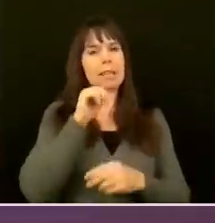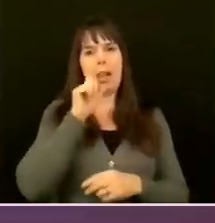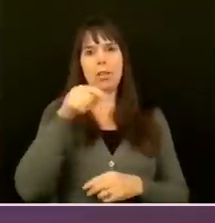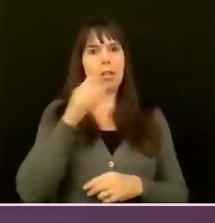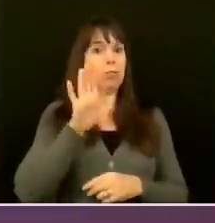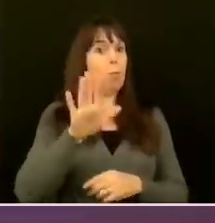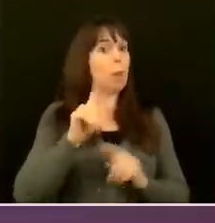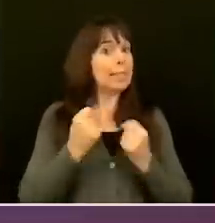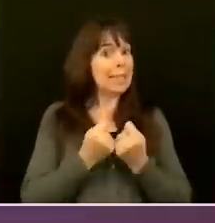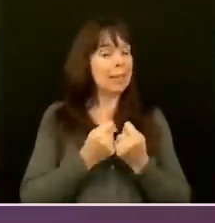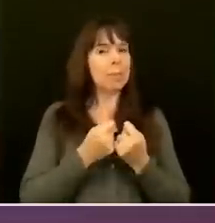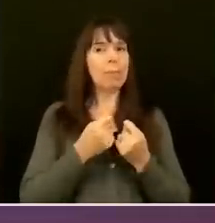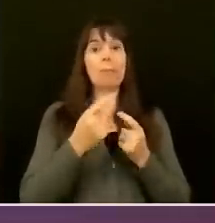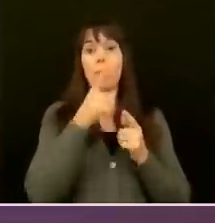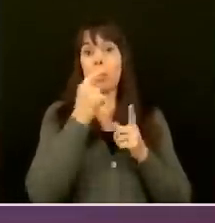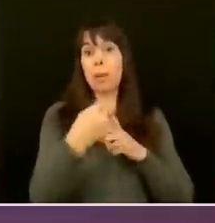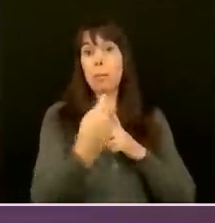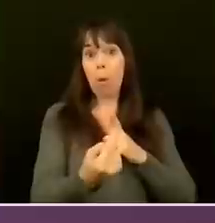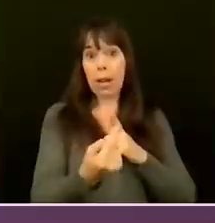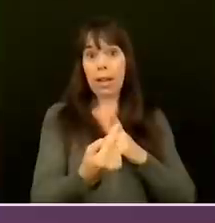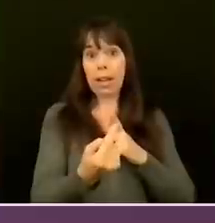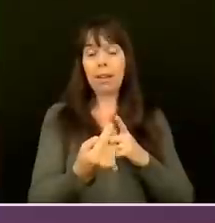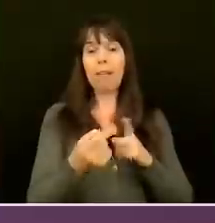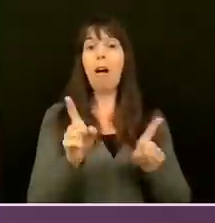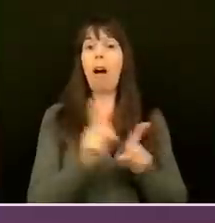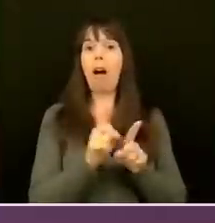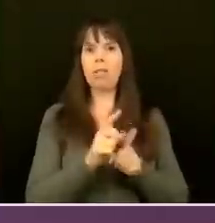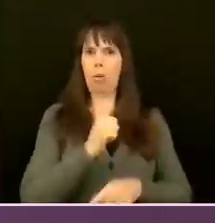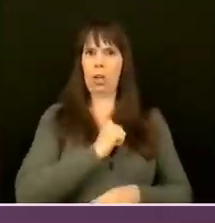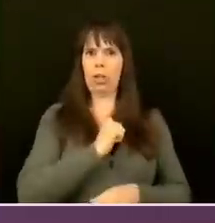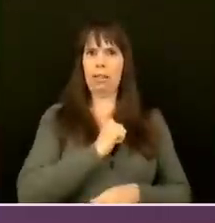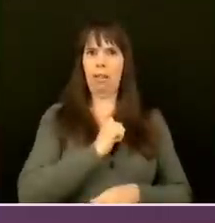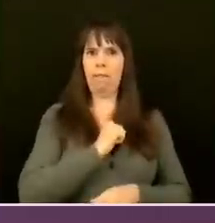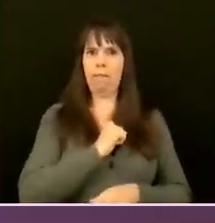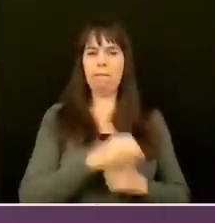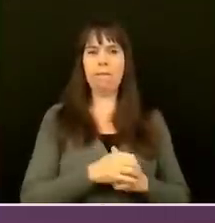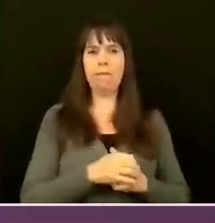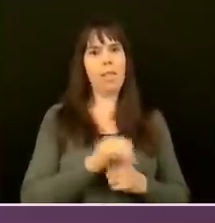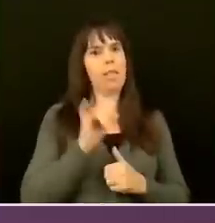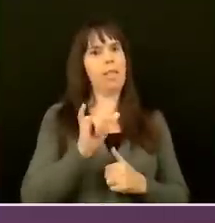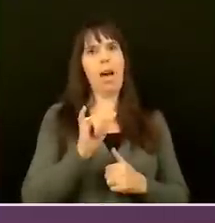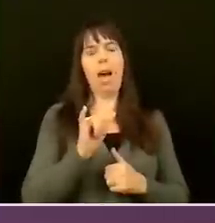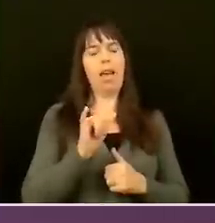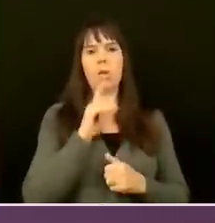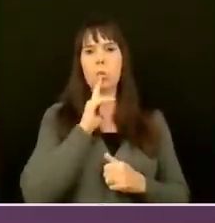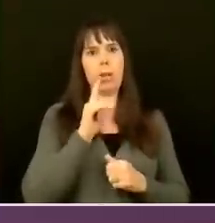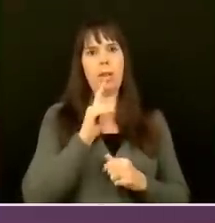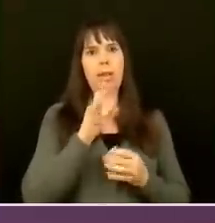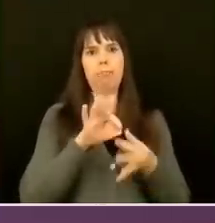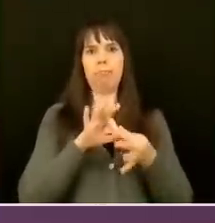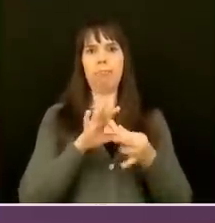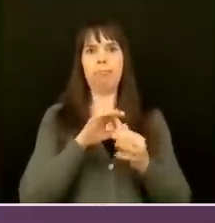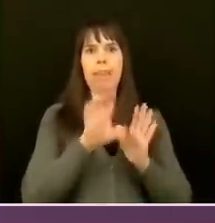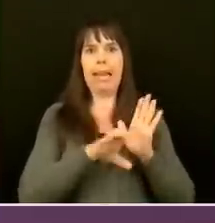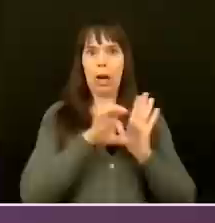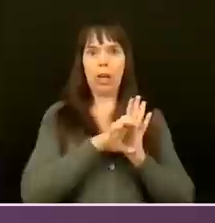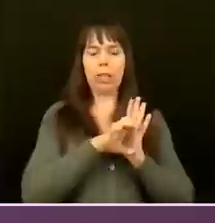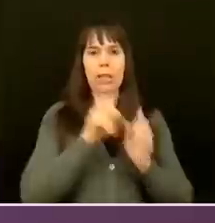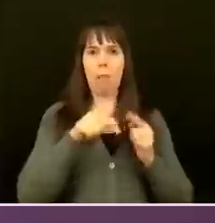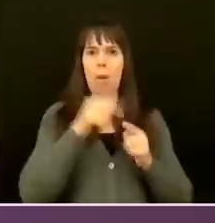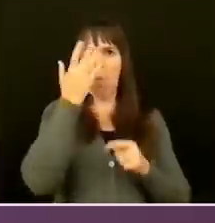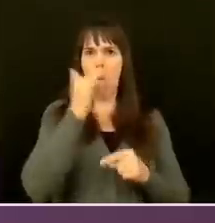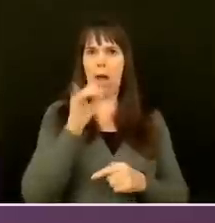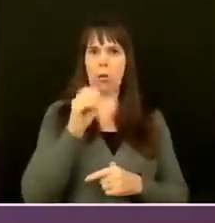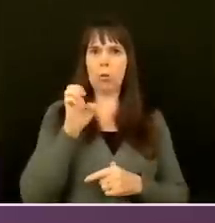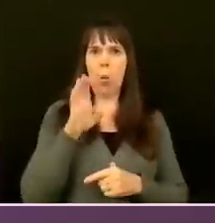team. It's your opponent. And it's also yourself. And that, to me, is a defining characteristic as to why Joe Biden and